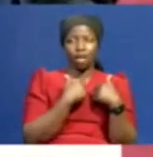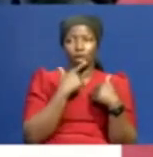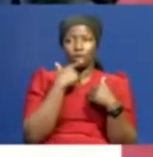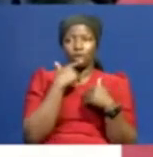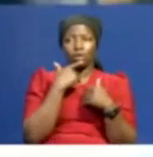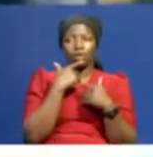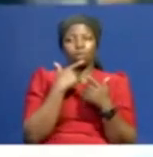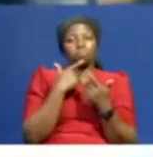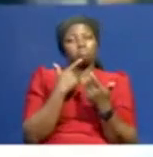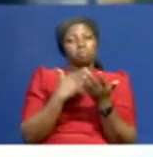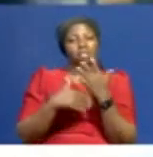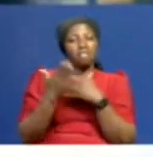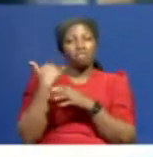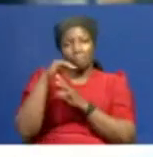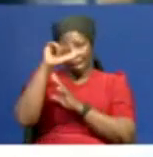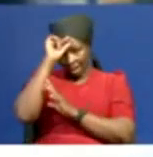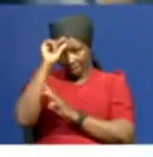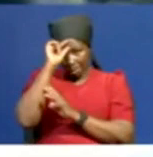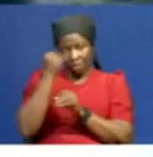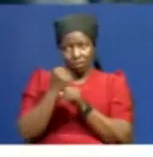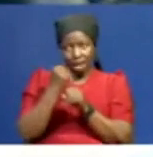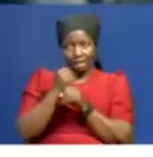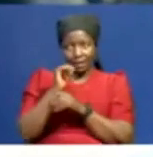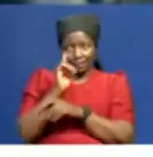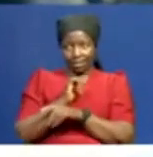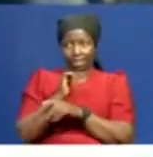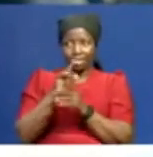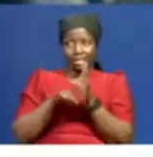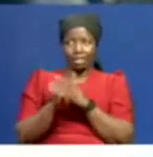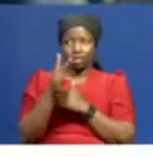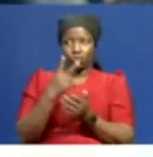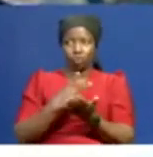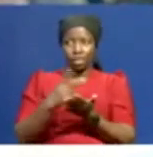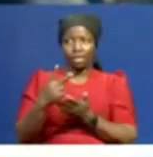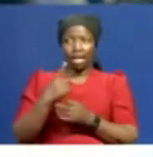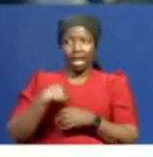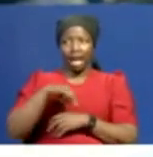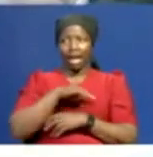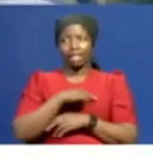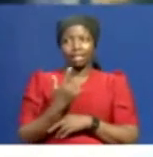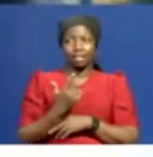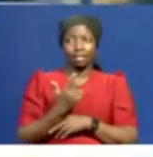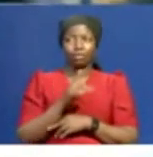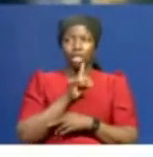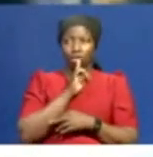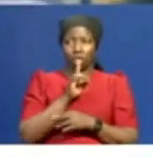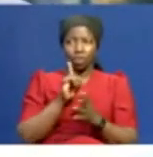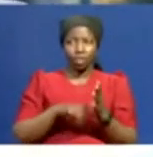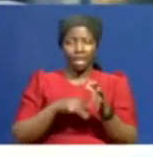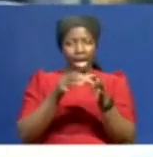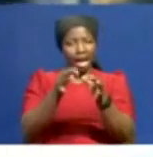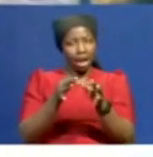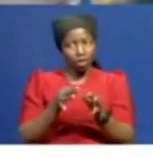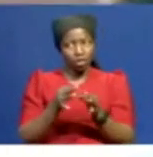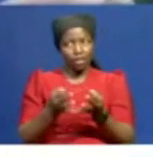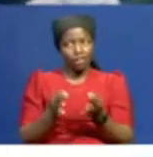2 weeks. But we will prescribe that we surcharge the accounting officers for their failure to